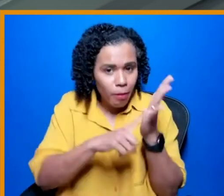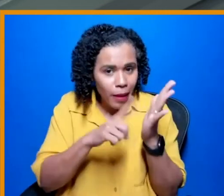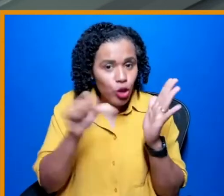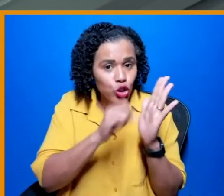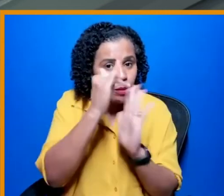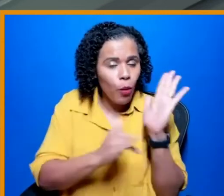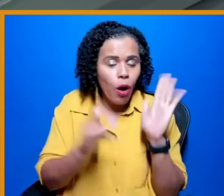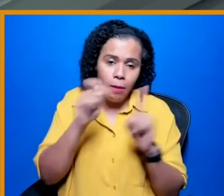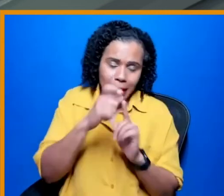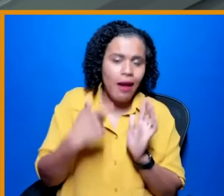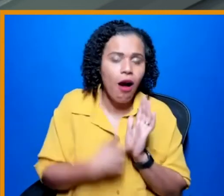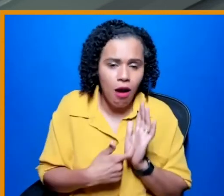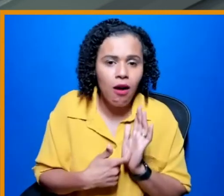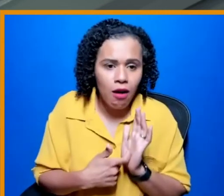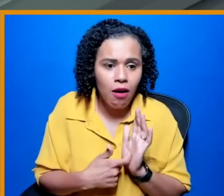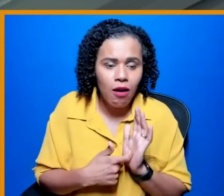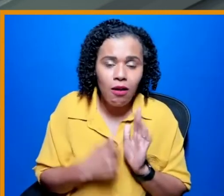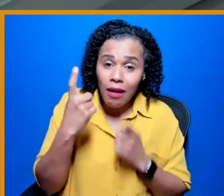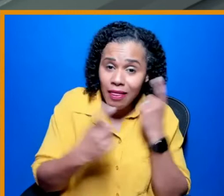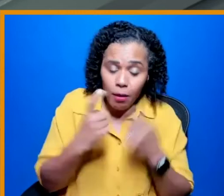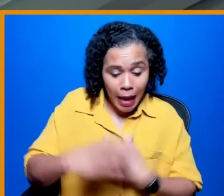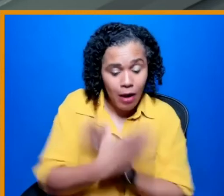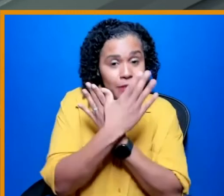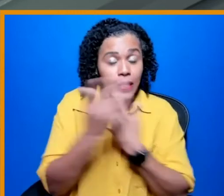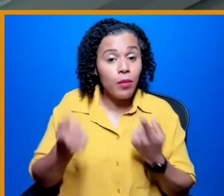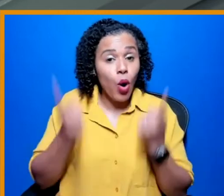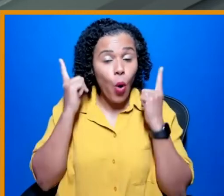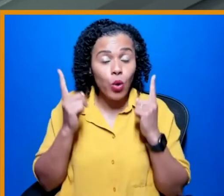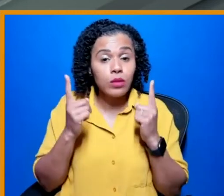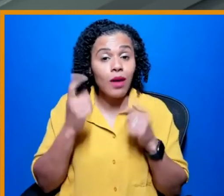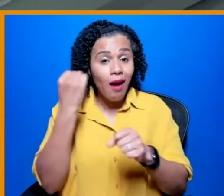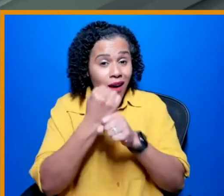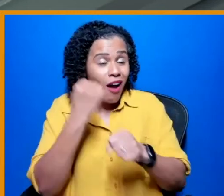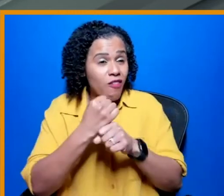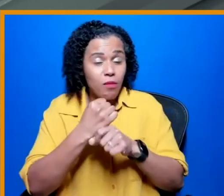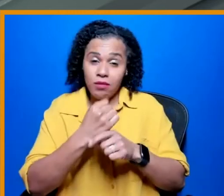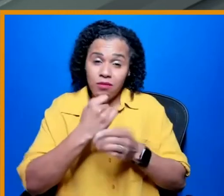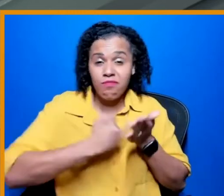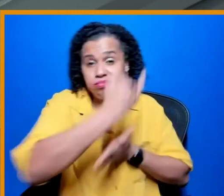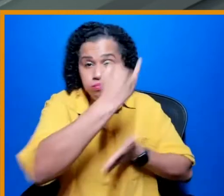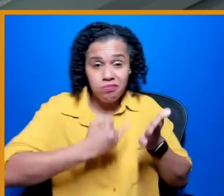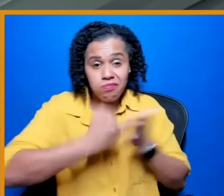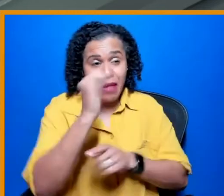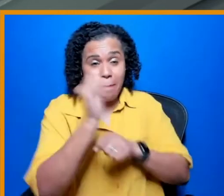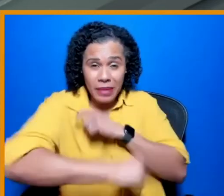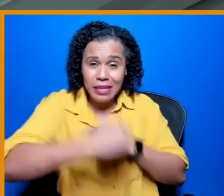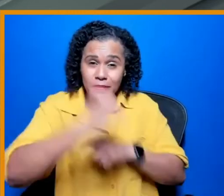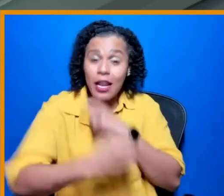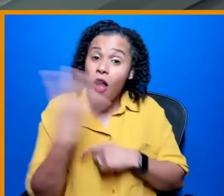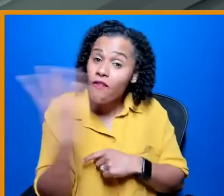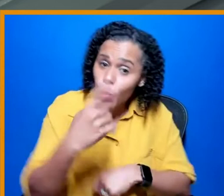and Sentencing Bill, thanks to the work of Lib Dem Lords, the government was defeated 14 times on this issue, which limits the right to